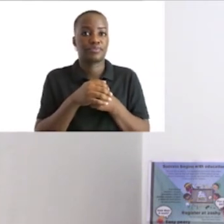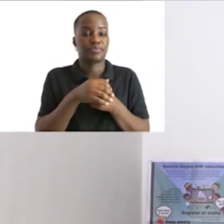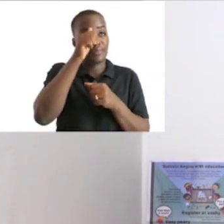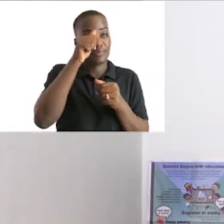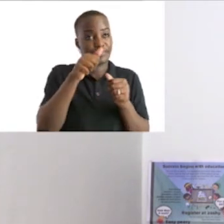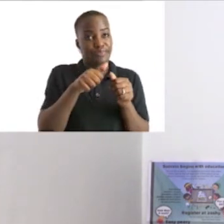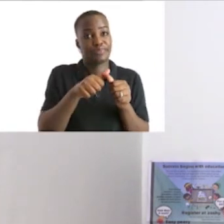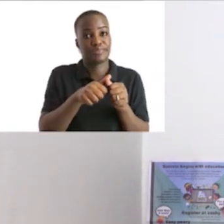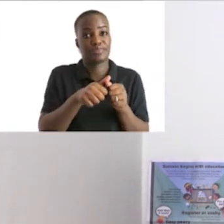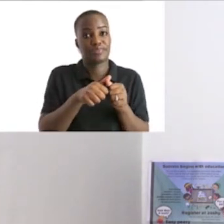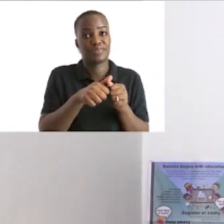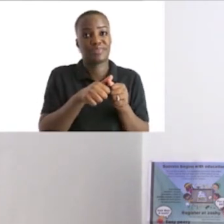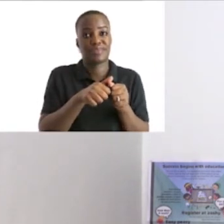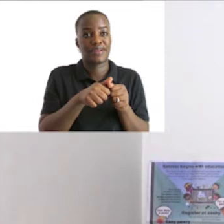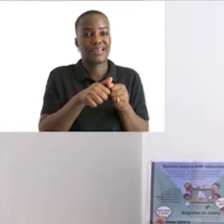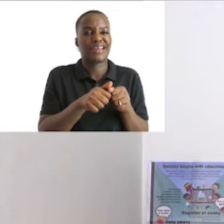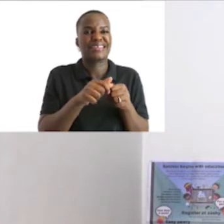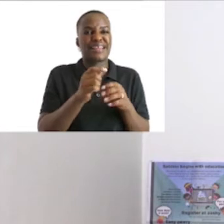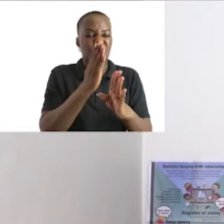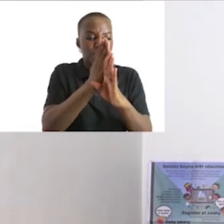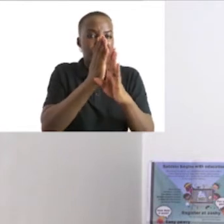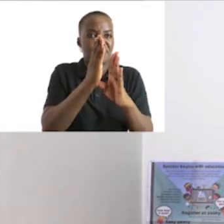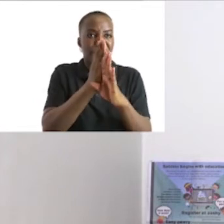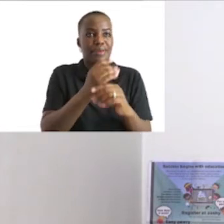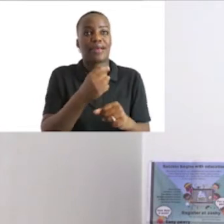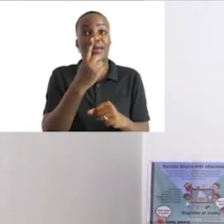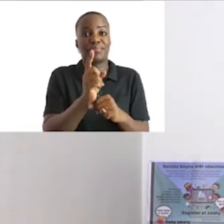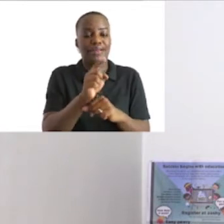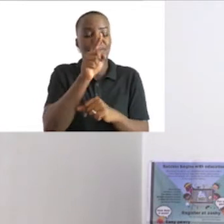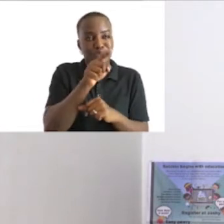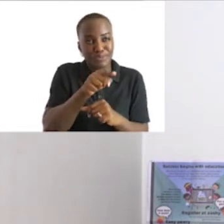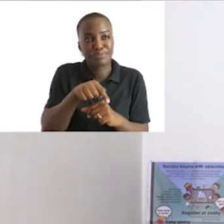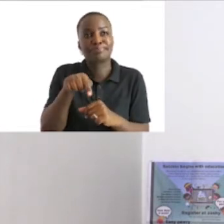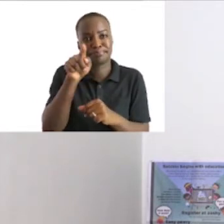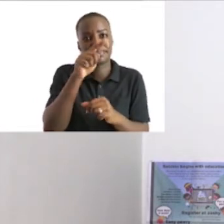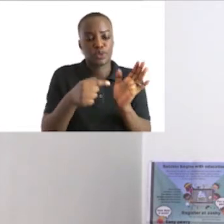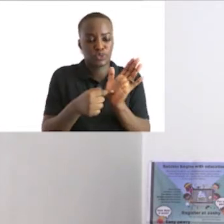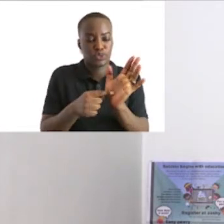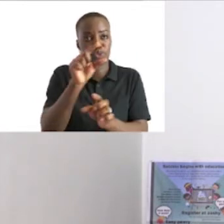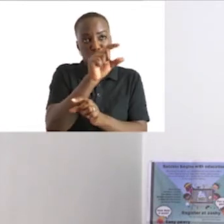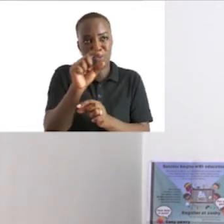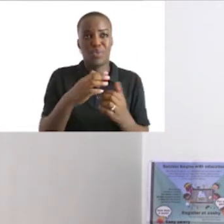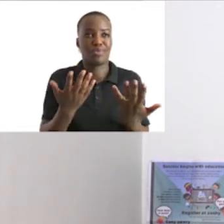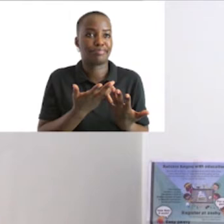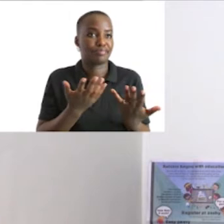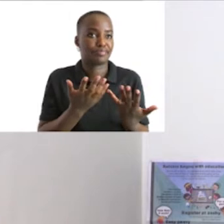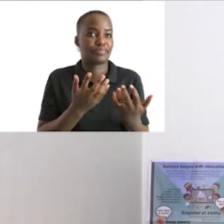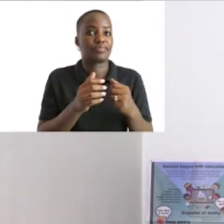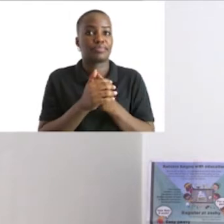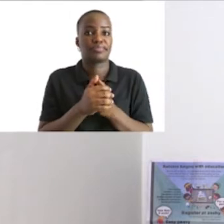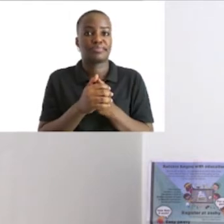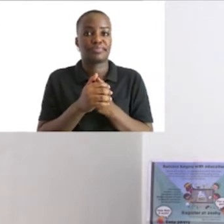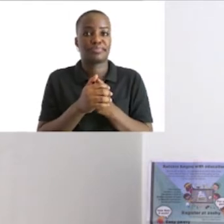Remember, your circles don't have to be perfect, but they need to be within the box. Because if you circle another box, you're saying that's